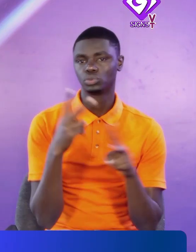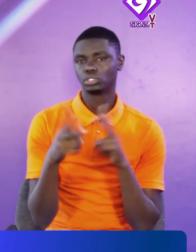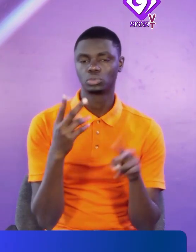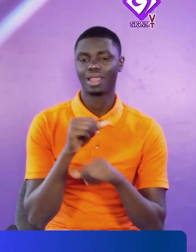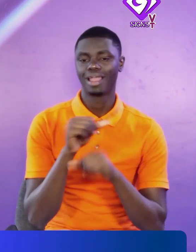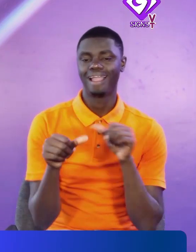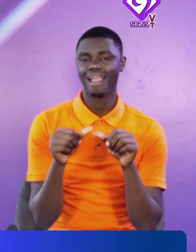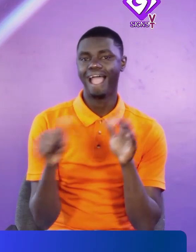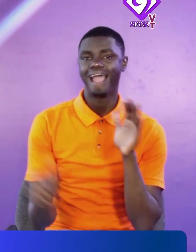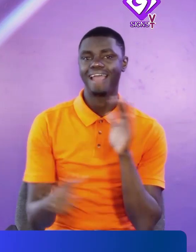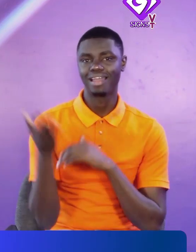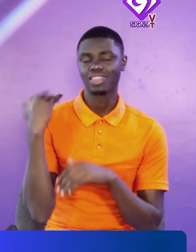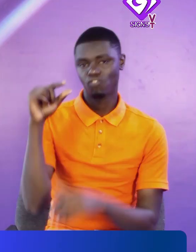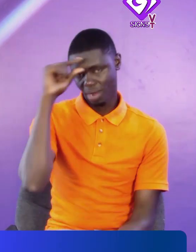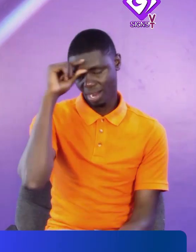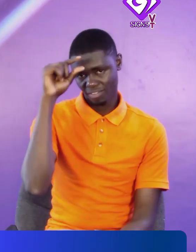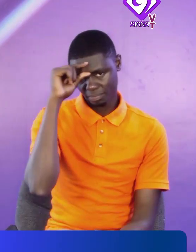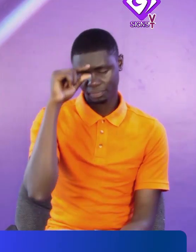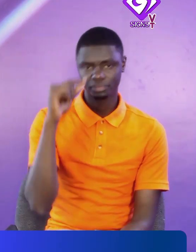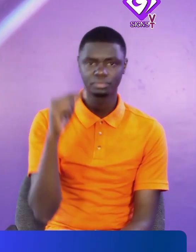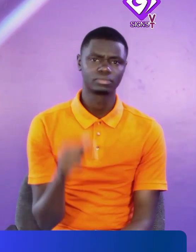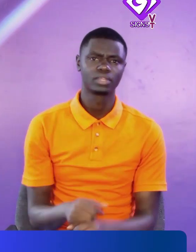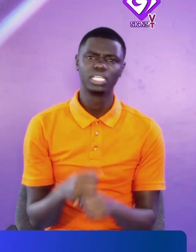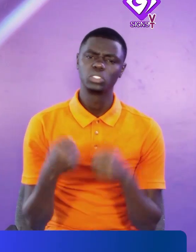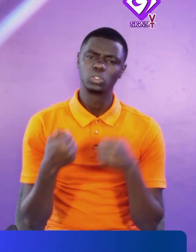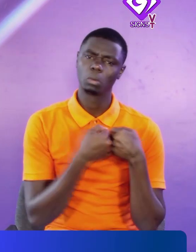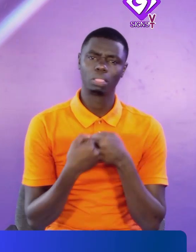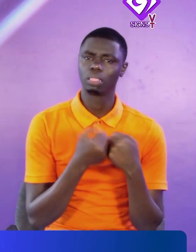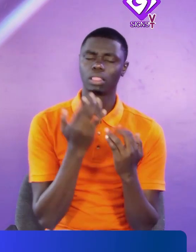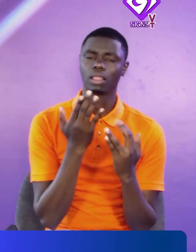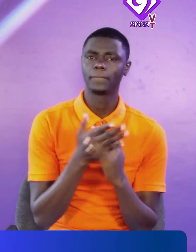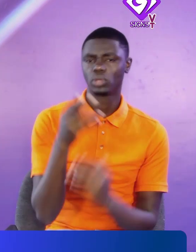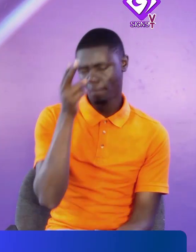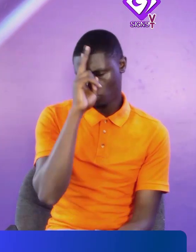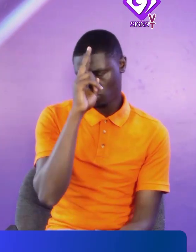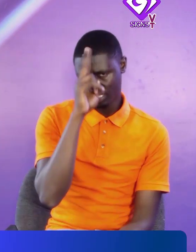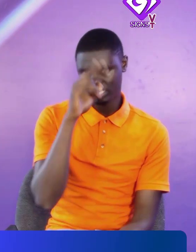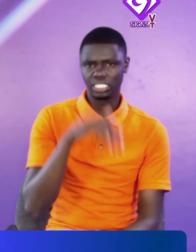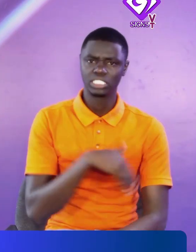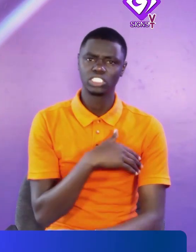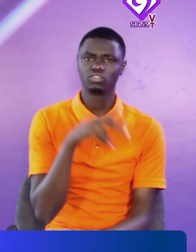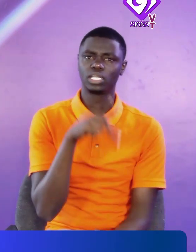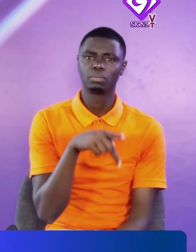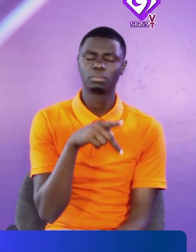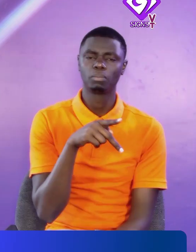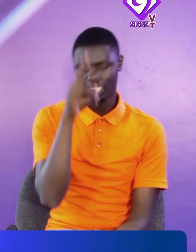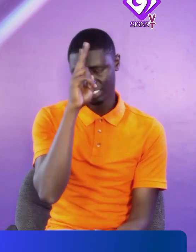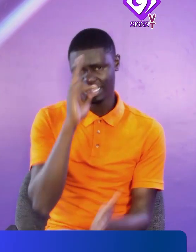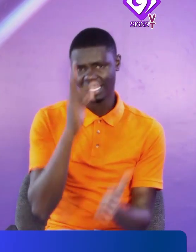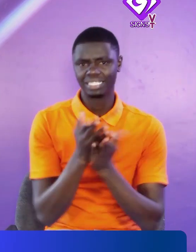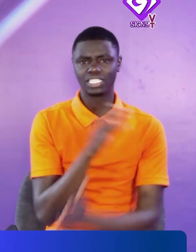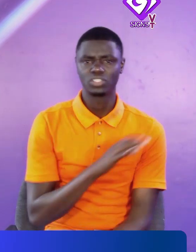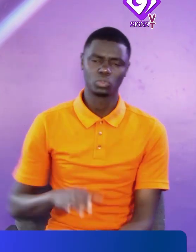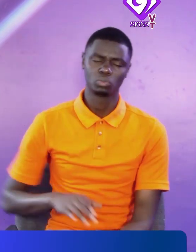government. Now, a protracted power struggle between the police chiefs and the National Police Service Commission linked to control over